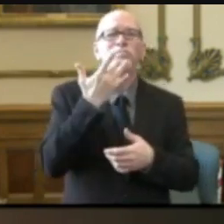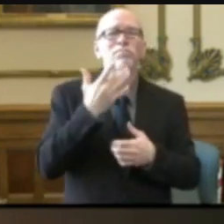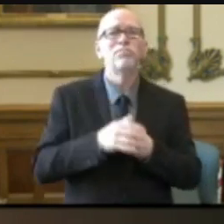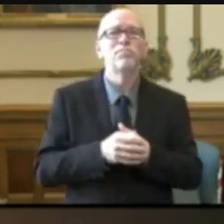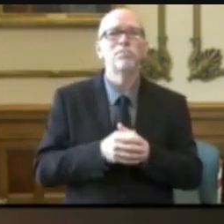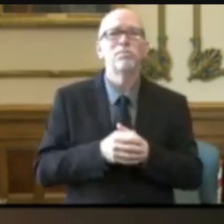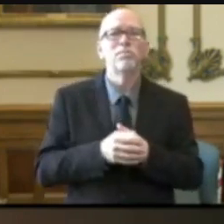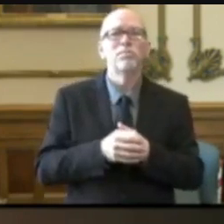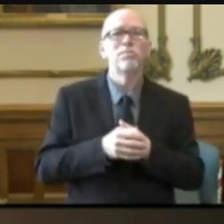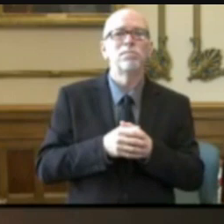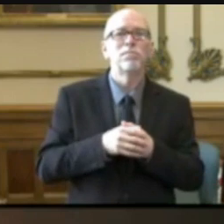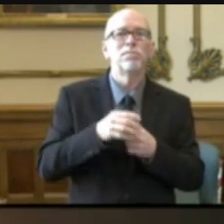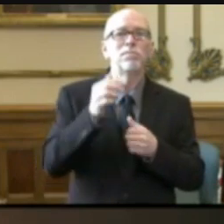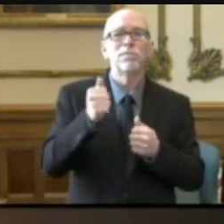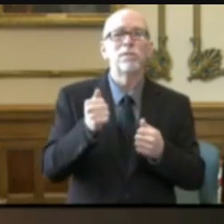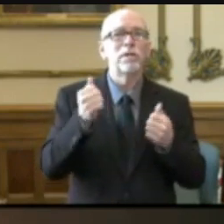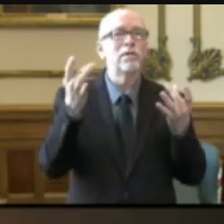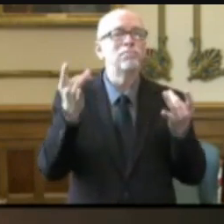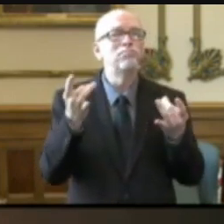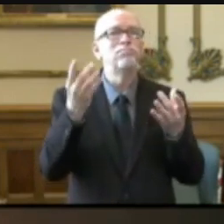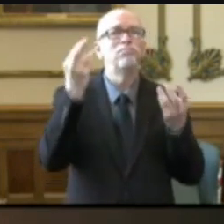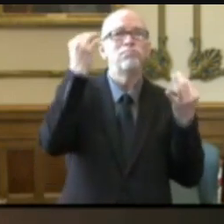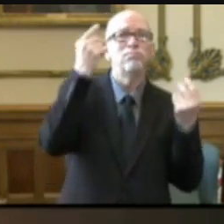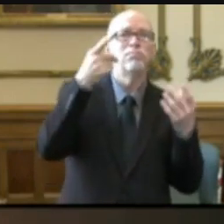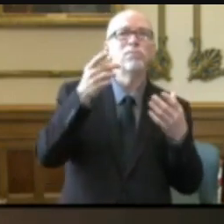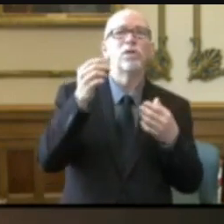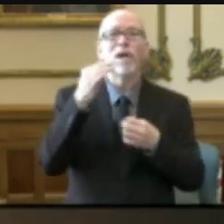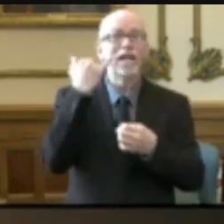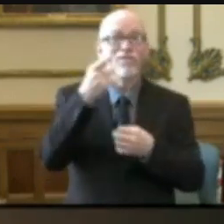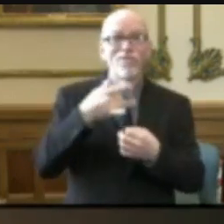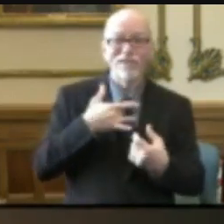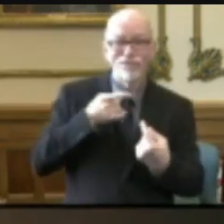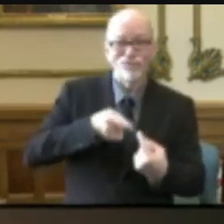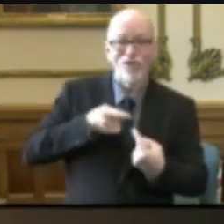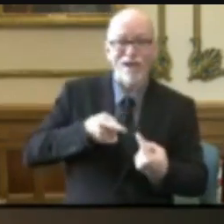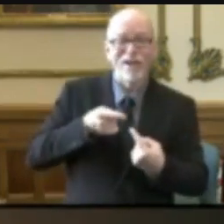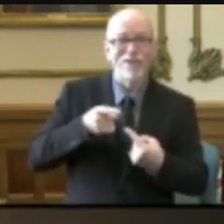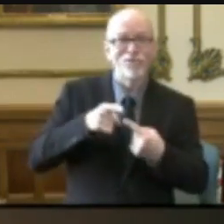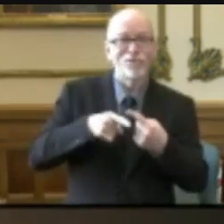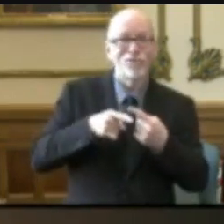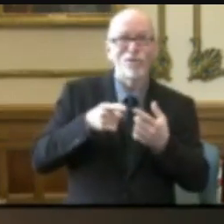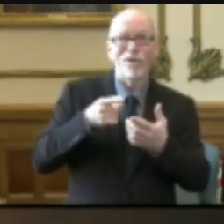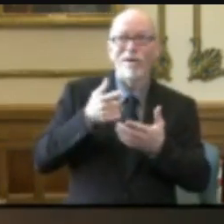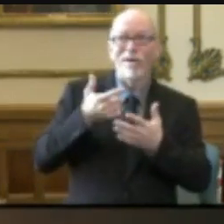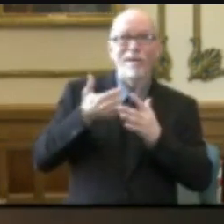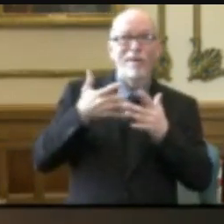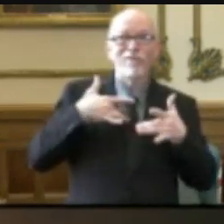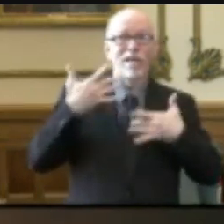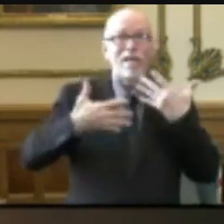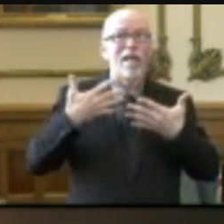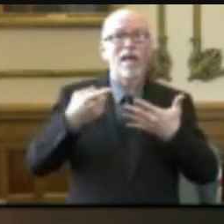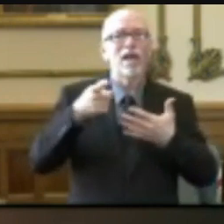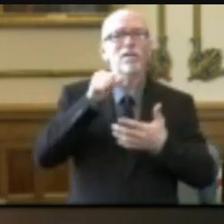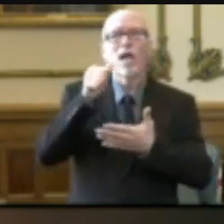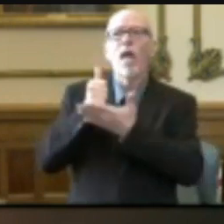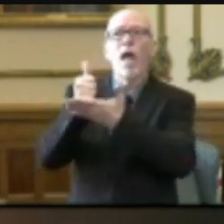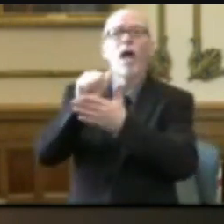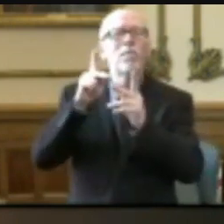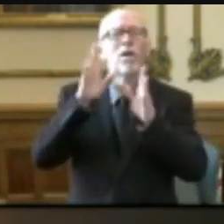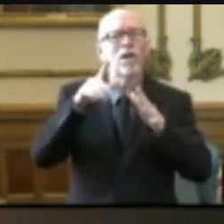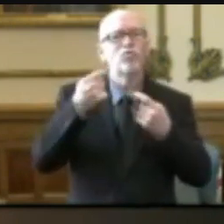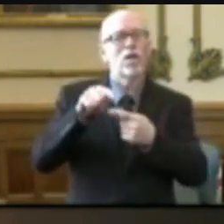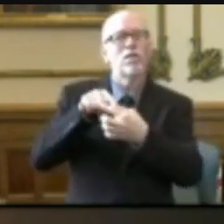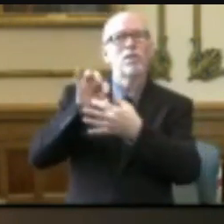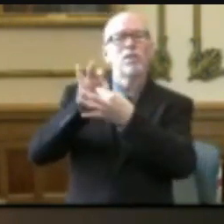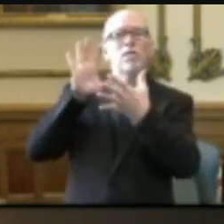Practice setting boundaries. Say no to helping others if you are struggling to stay afloat yourself. Move your body. Try